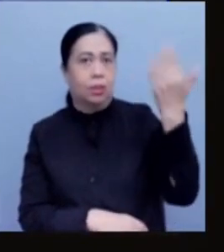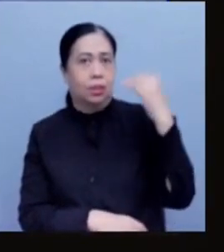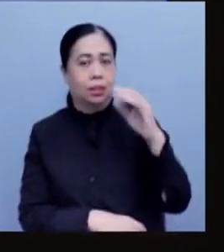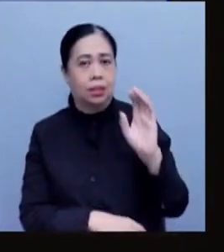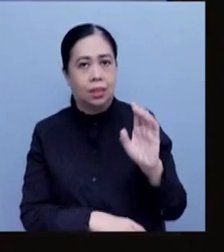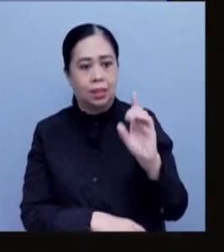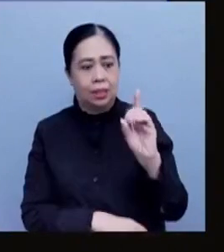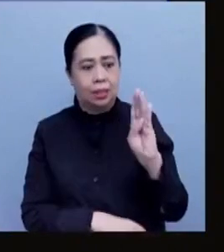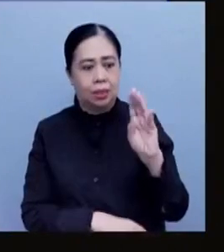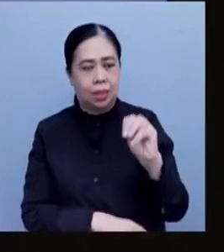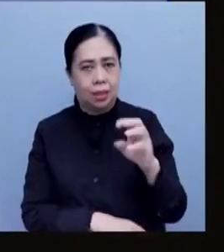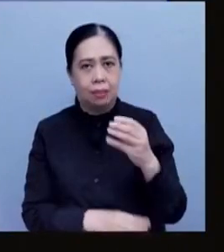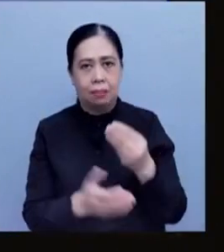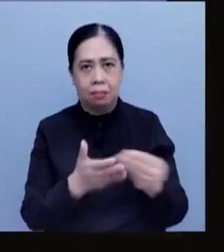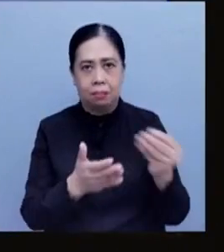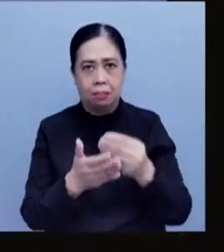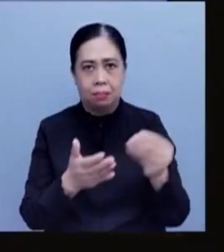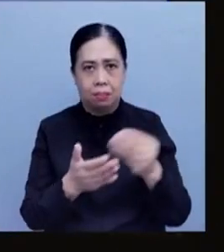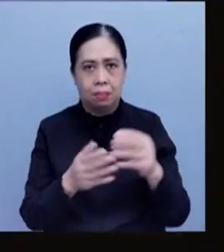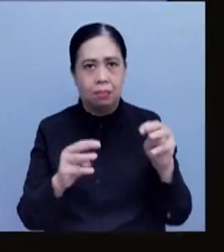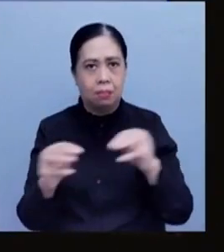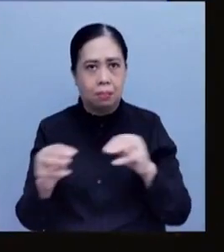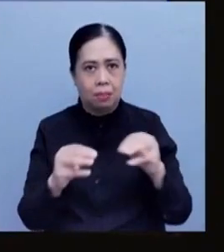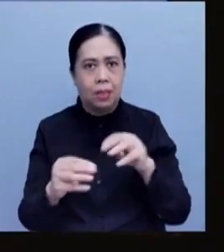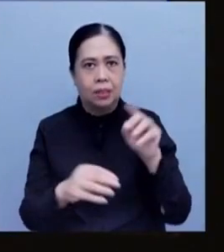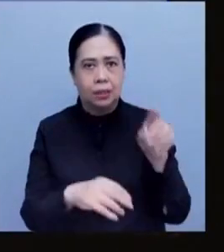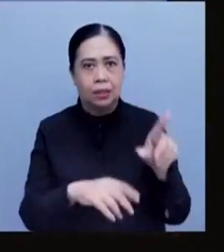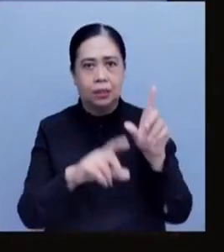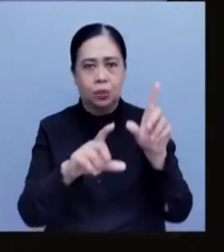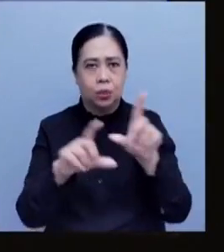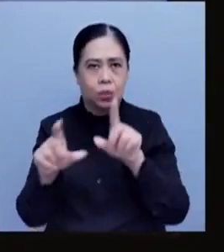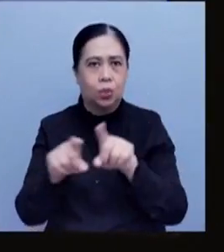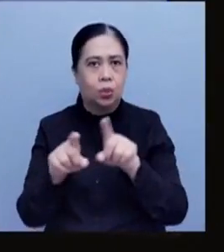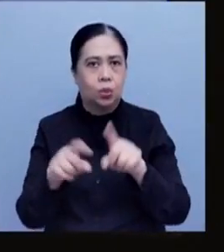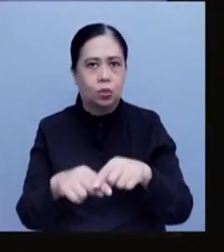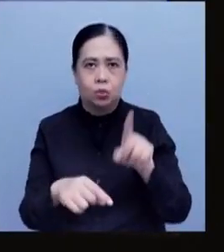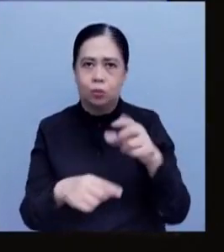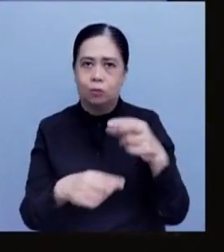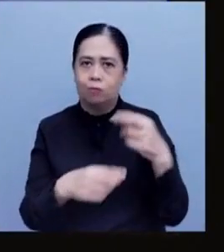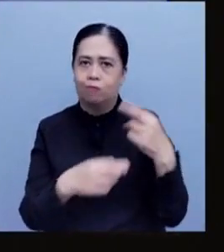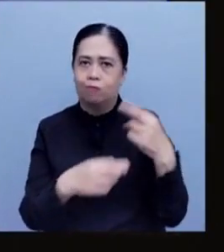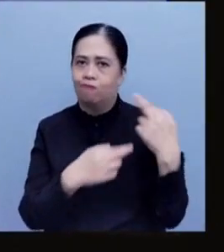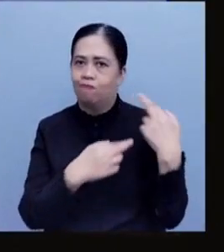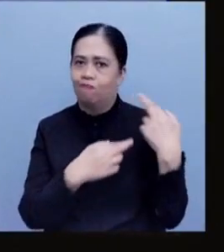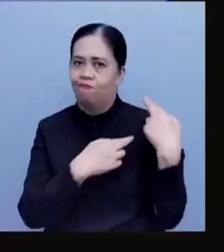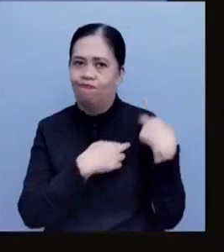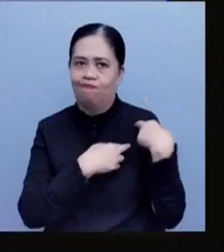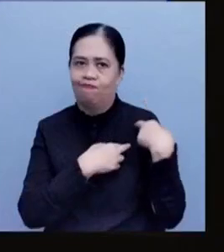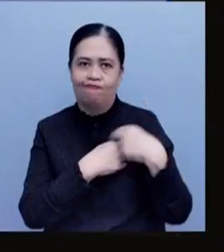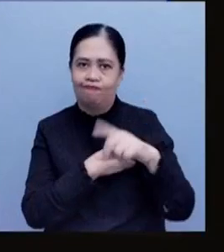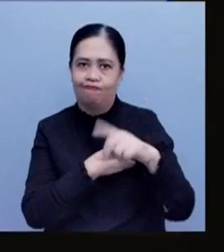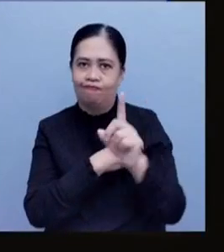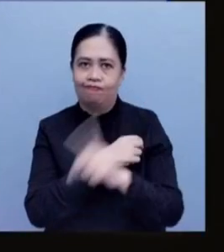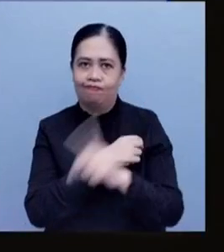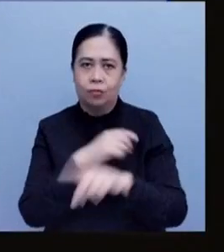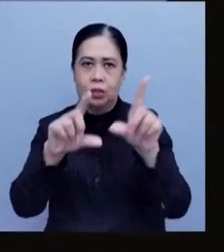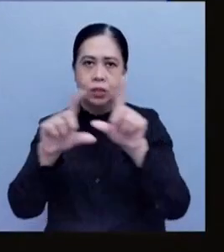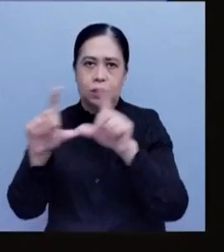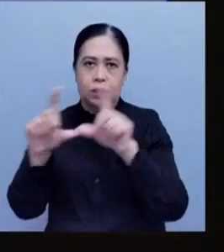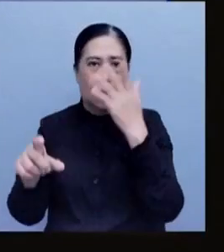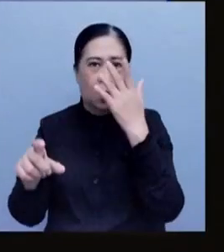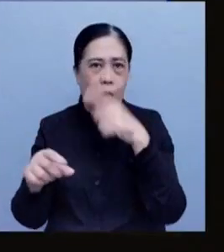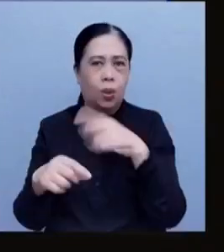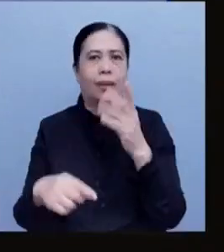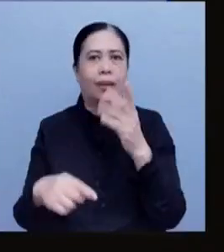Procurement Management Officer Webster Laureniana, were also held administratively liable as they were found guilty of grave